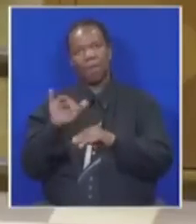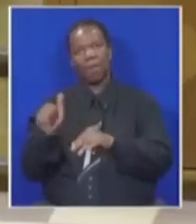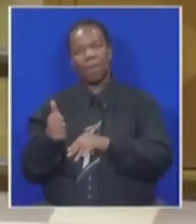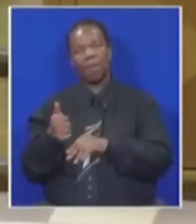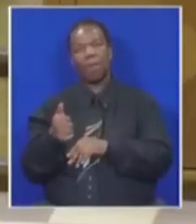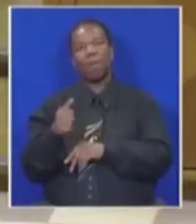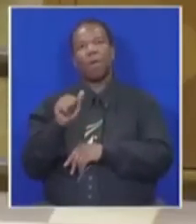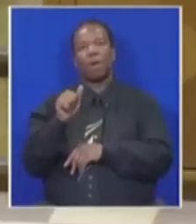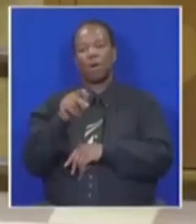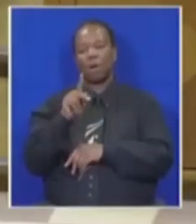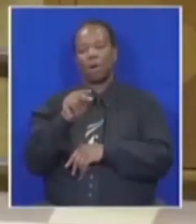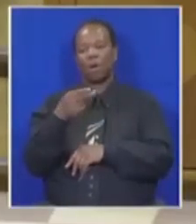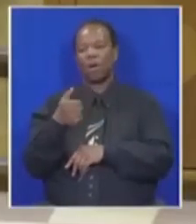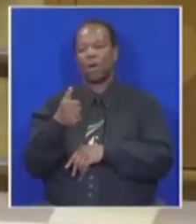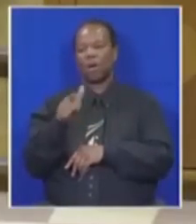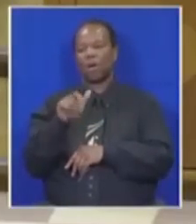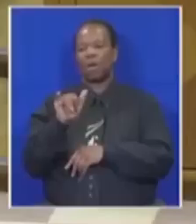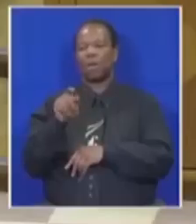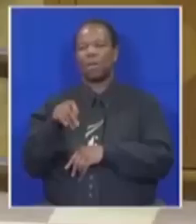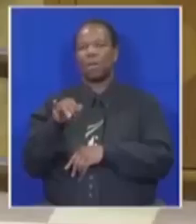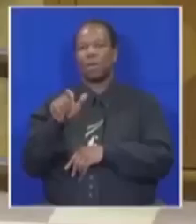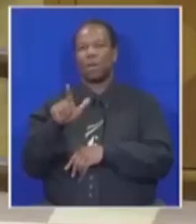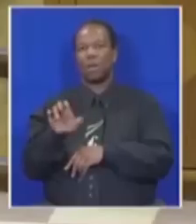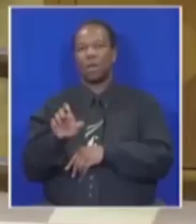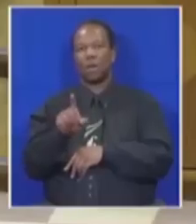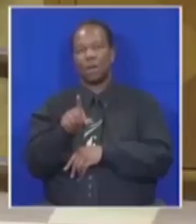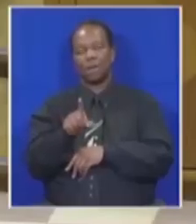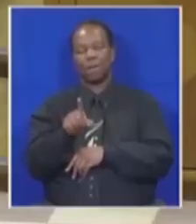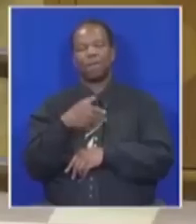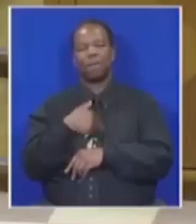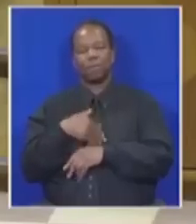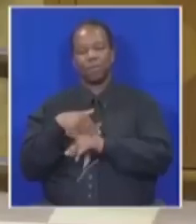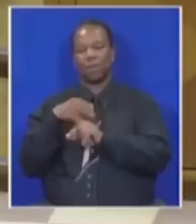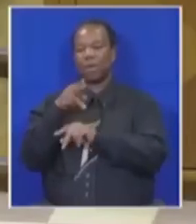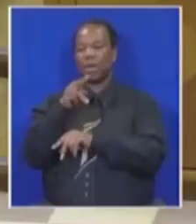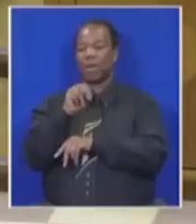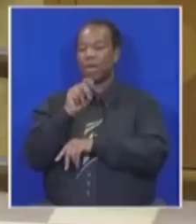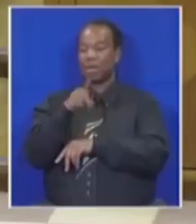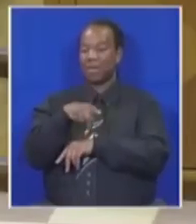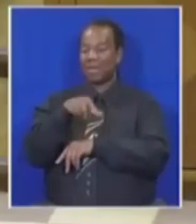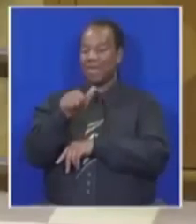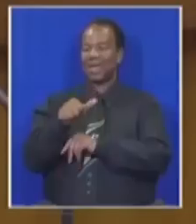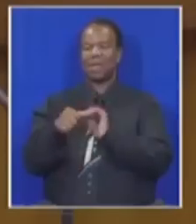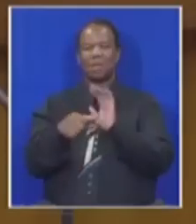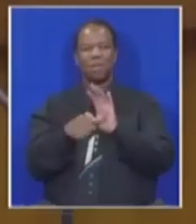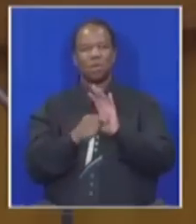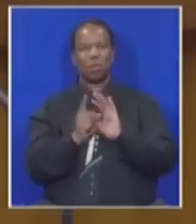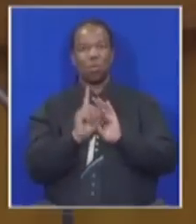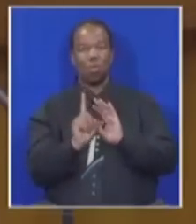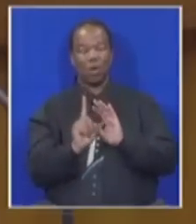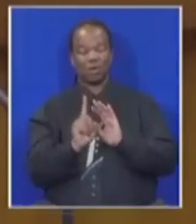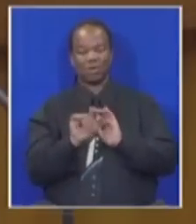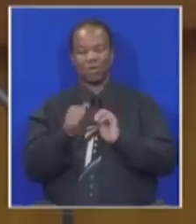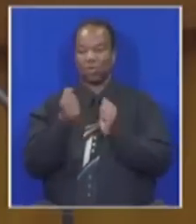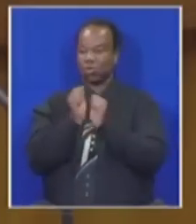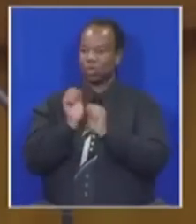Ngiyabonga sihlalo. The most important thing about the recent decision by the NPA here is its impact on our